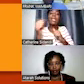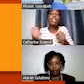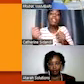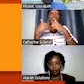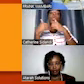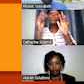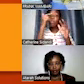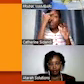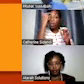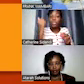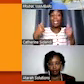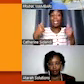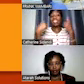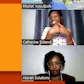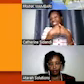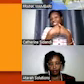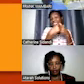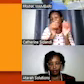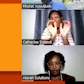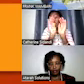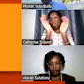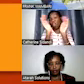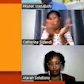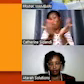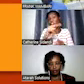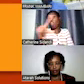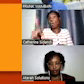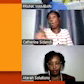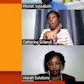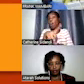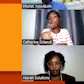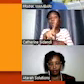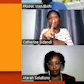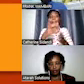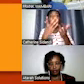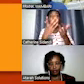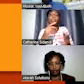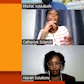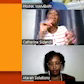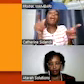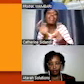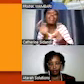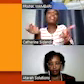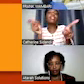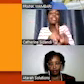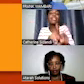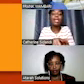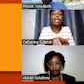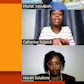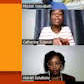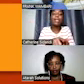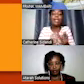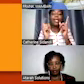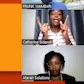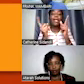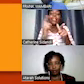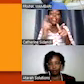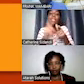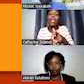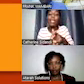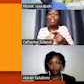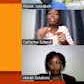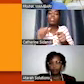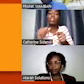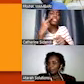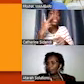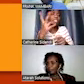locally or globally. You have your relative, you come abroad, or your brother or your sister, and you don't see that person